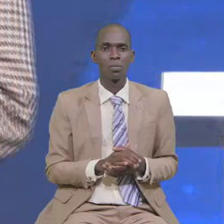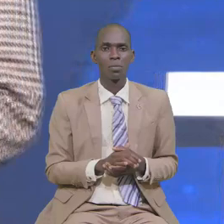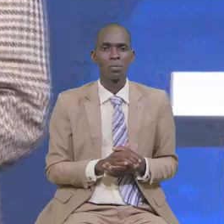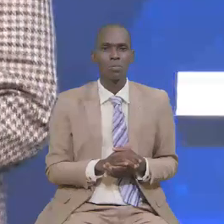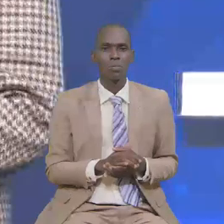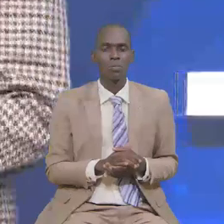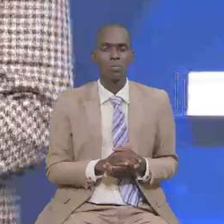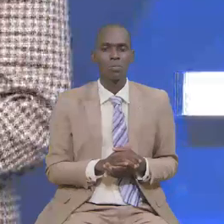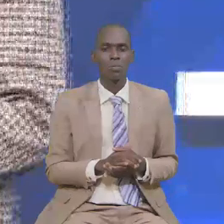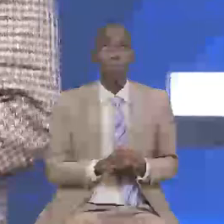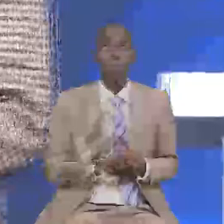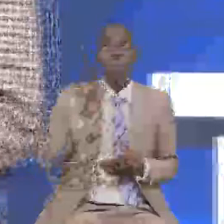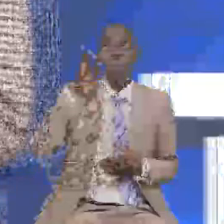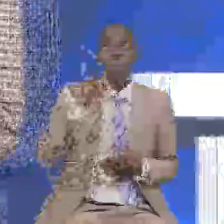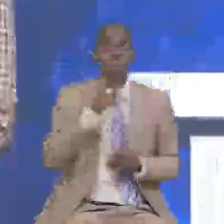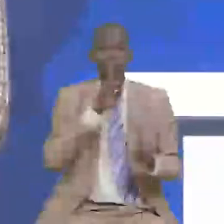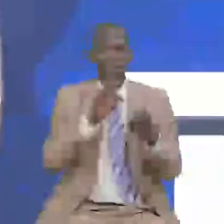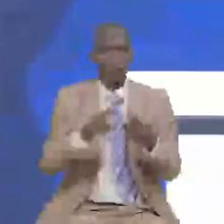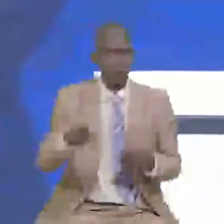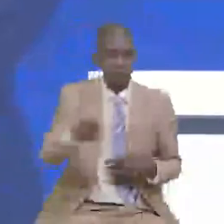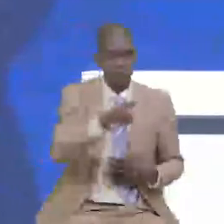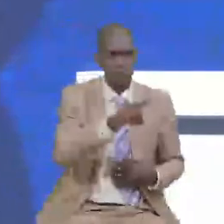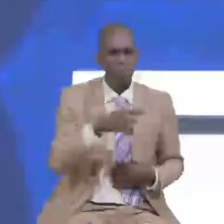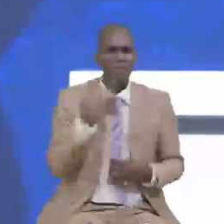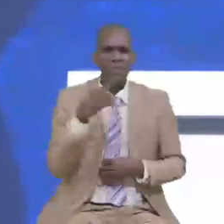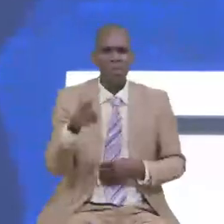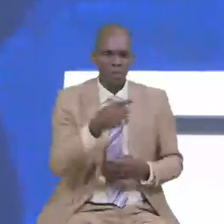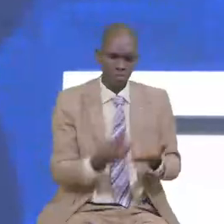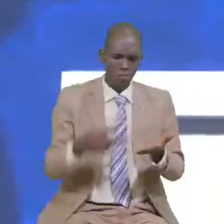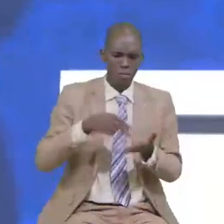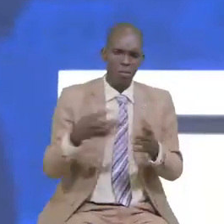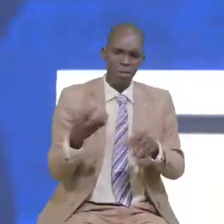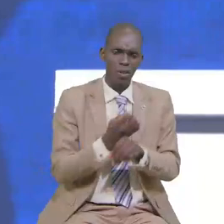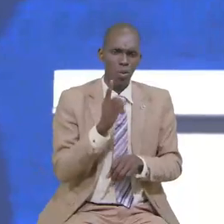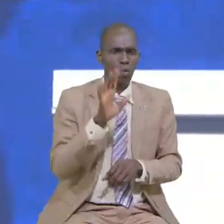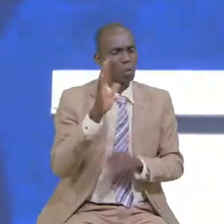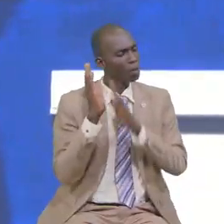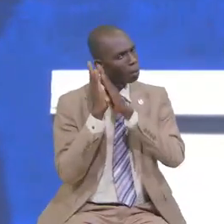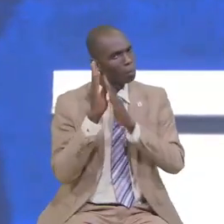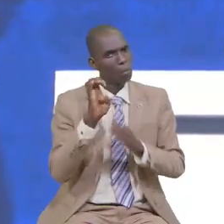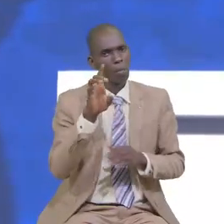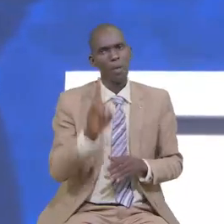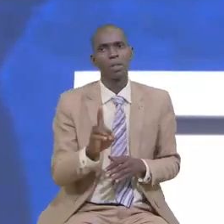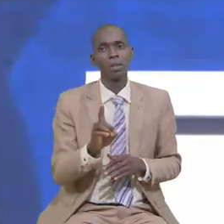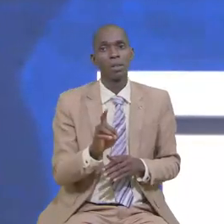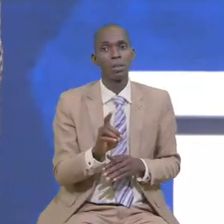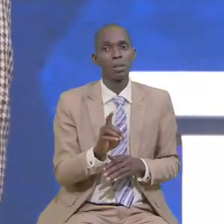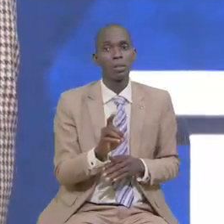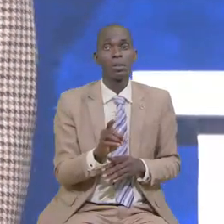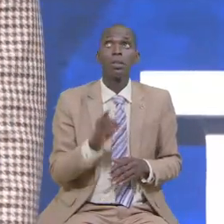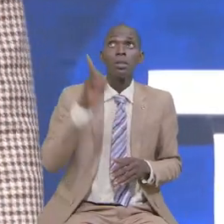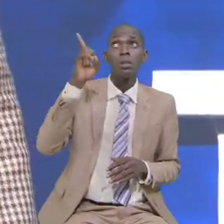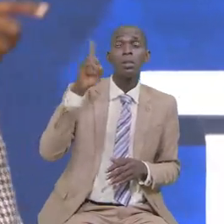He's talking to you. He says, arise and take up your bed. He is the one that said,